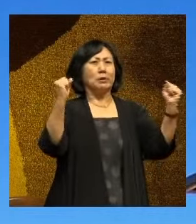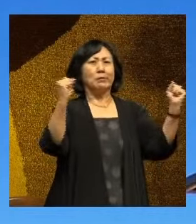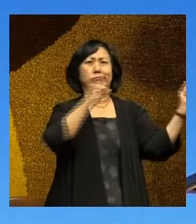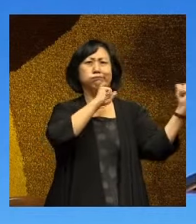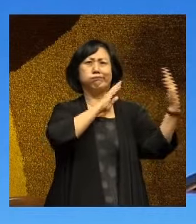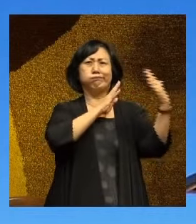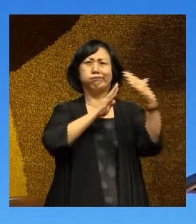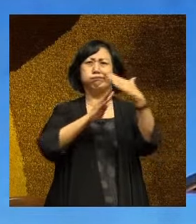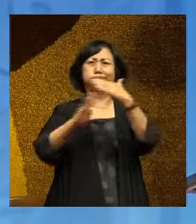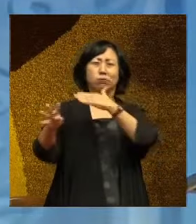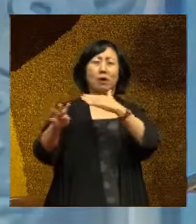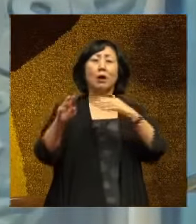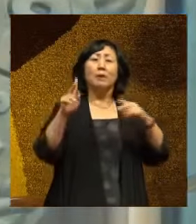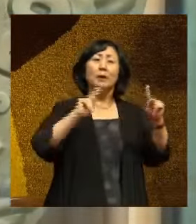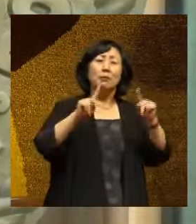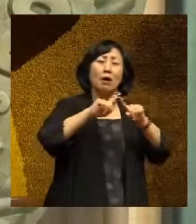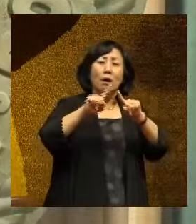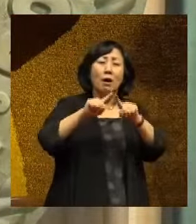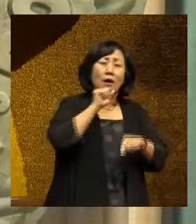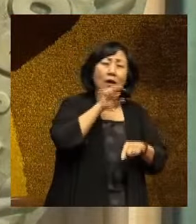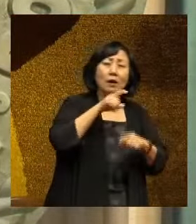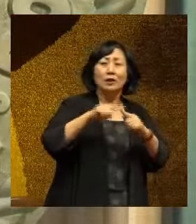learning center.